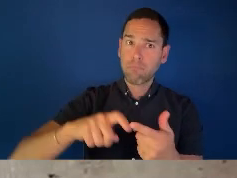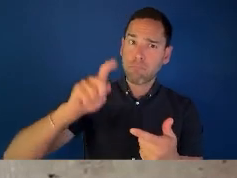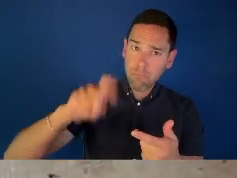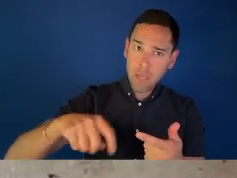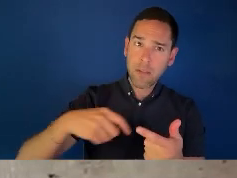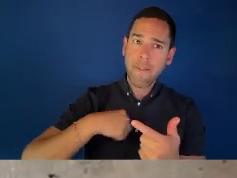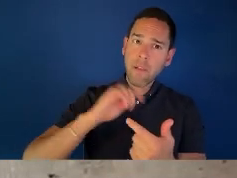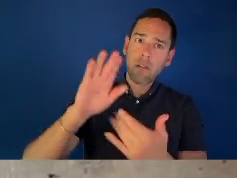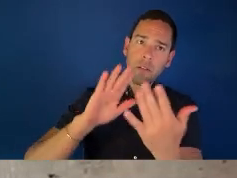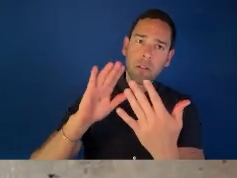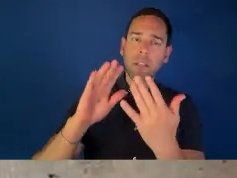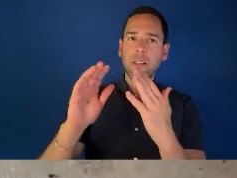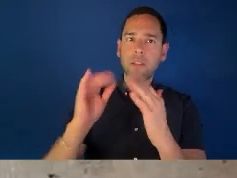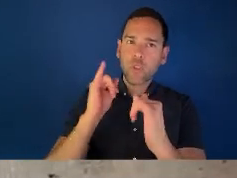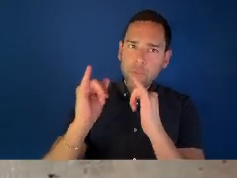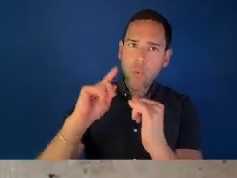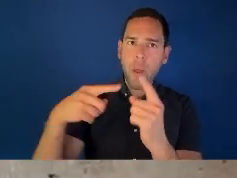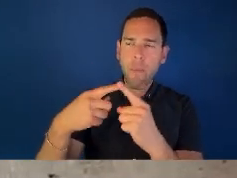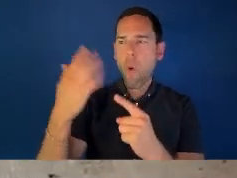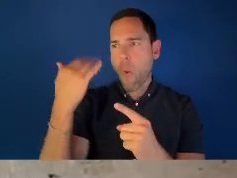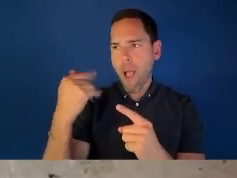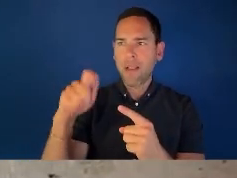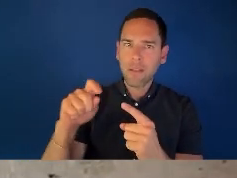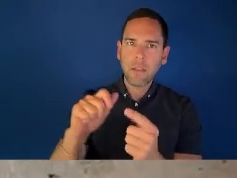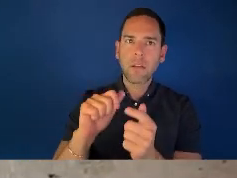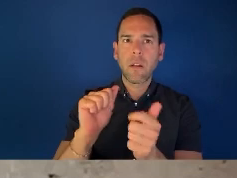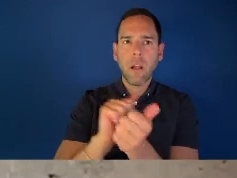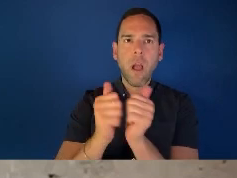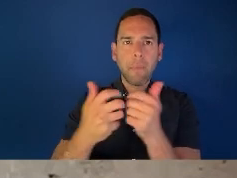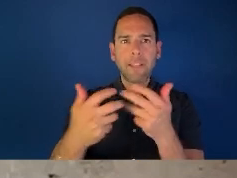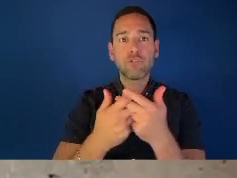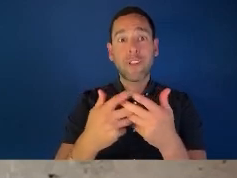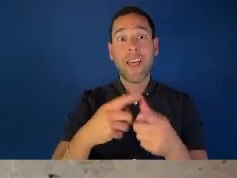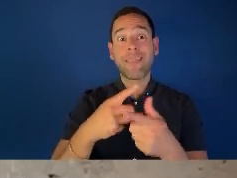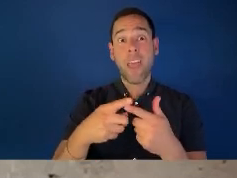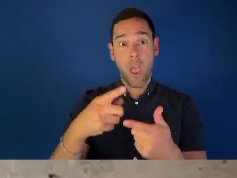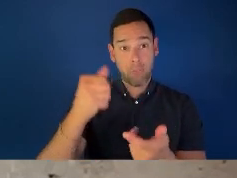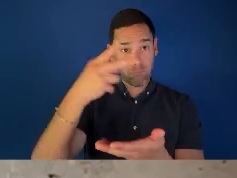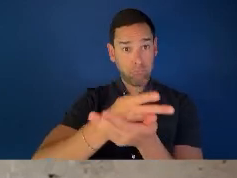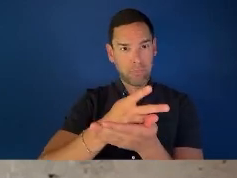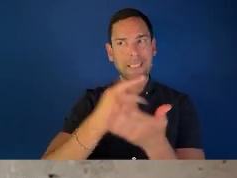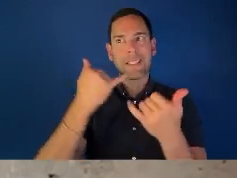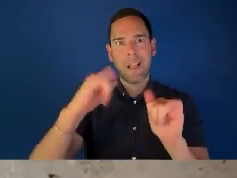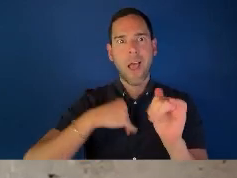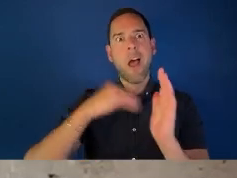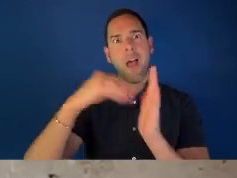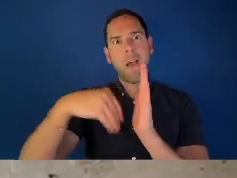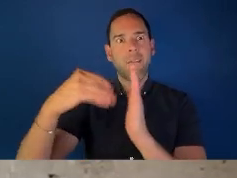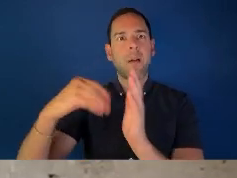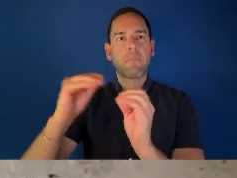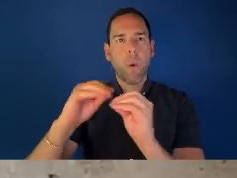with executive functioning struggles, like I may do the first step of that process and none of the other ones.